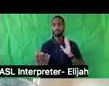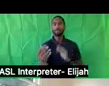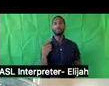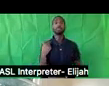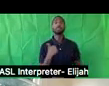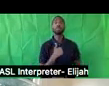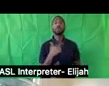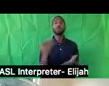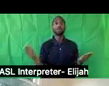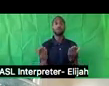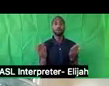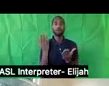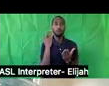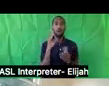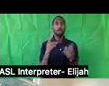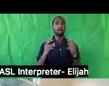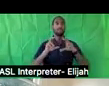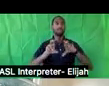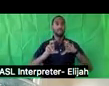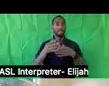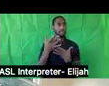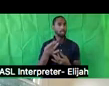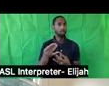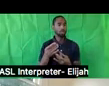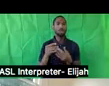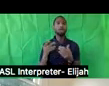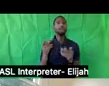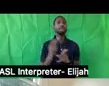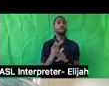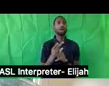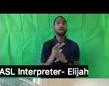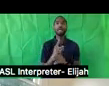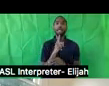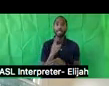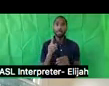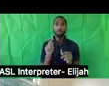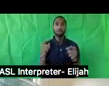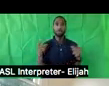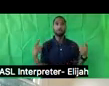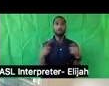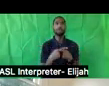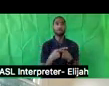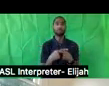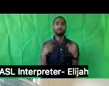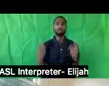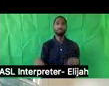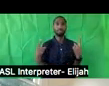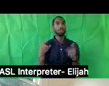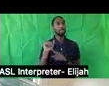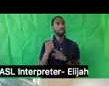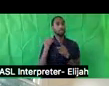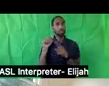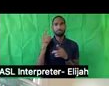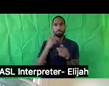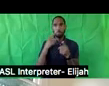we're all here invested and interested in navigating genuine conflict situations that happen in the world. It's not a